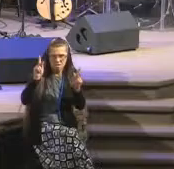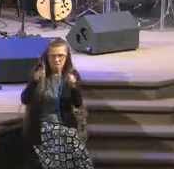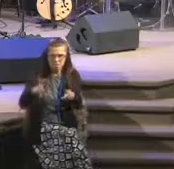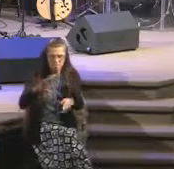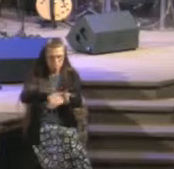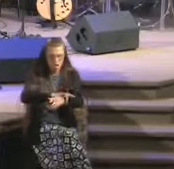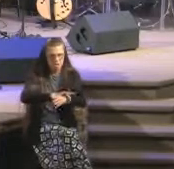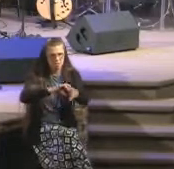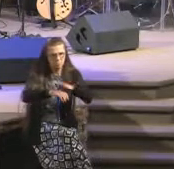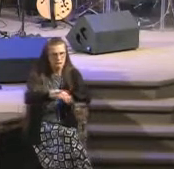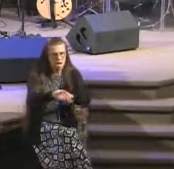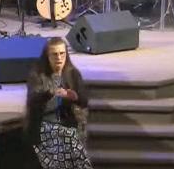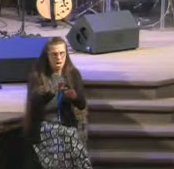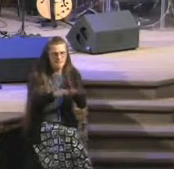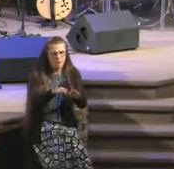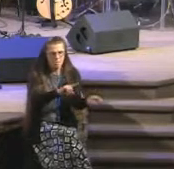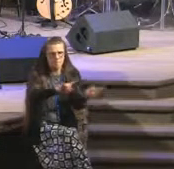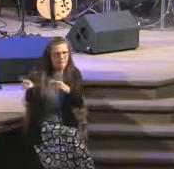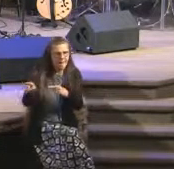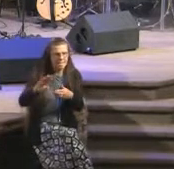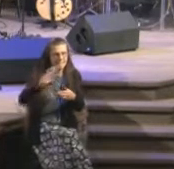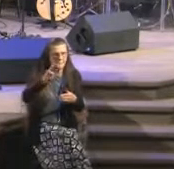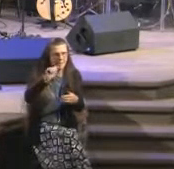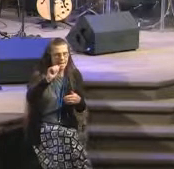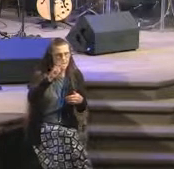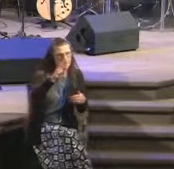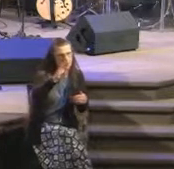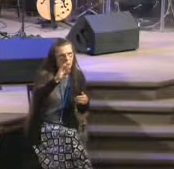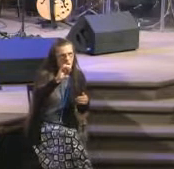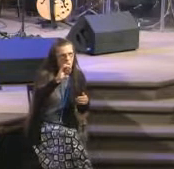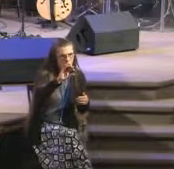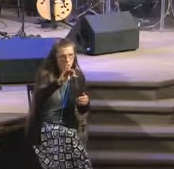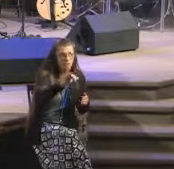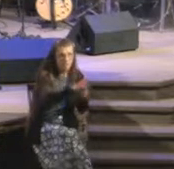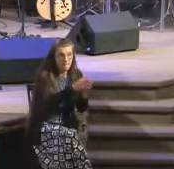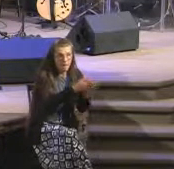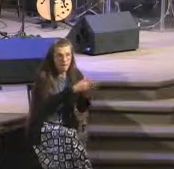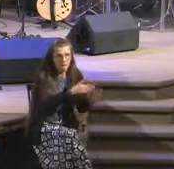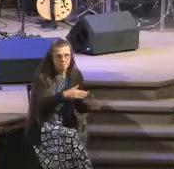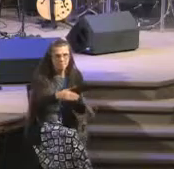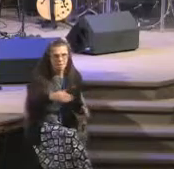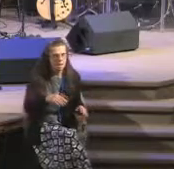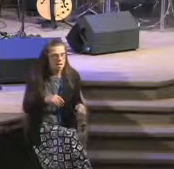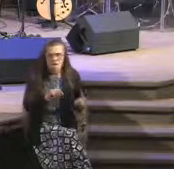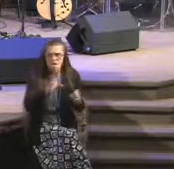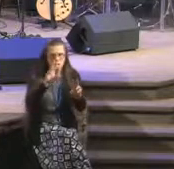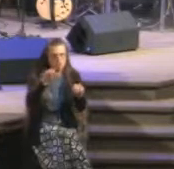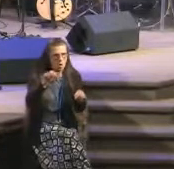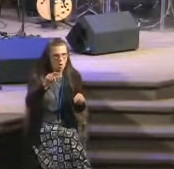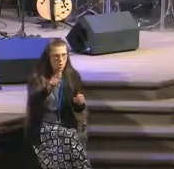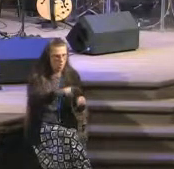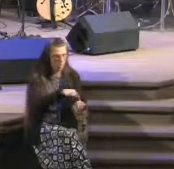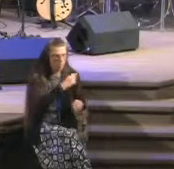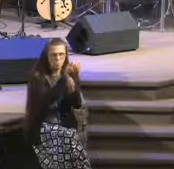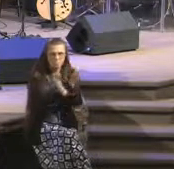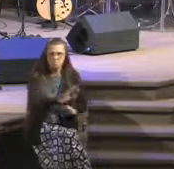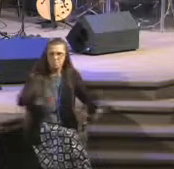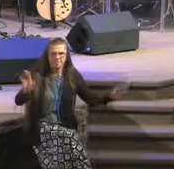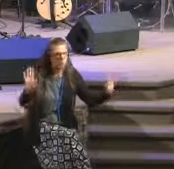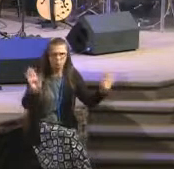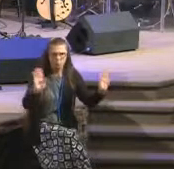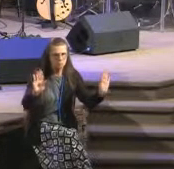chains, and march them back to Babylon, to the land of Chaldea. They march them out as slaves, no longer to live in freedom in their own